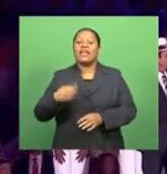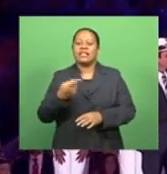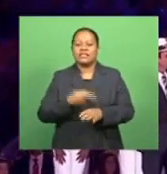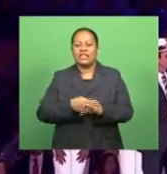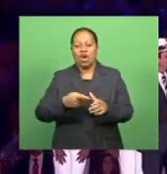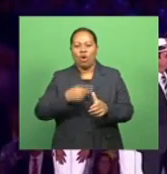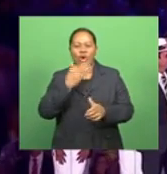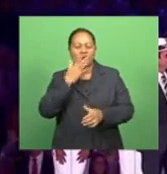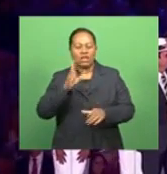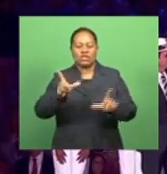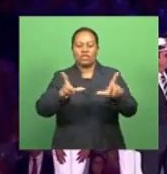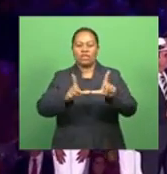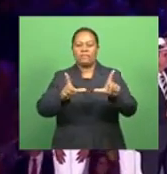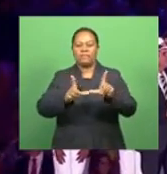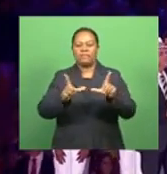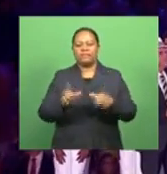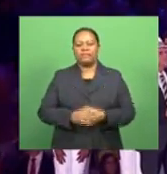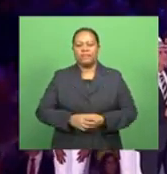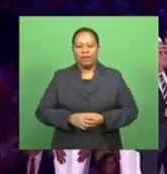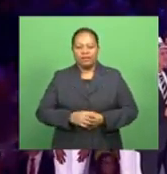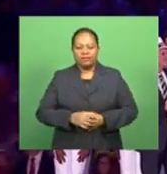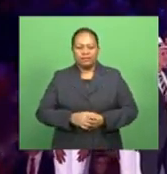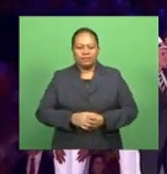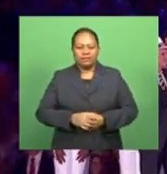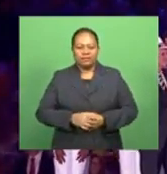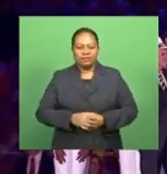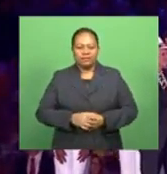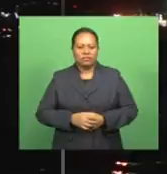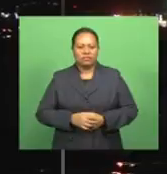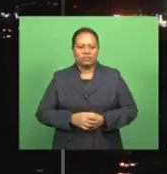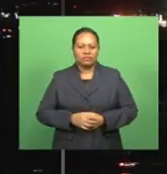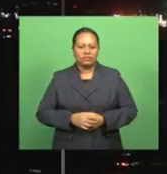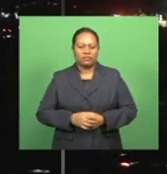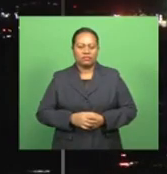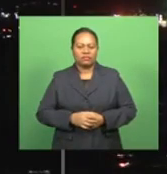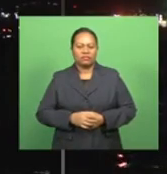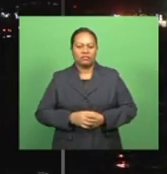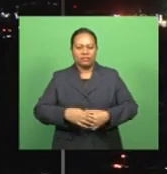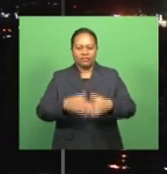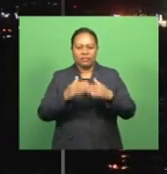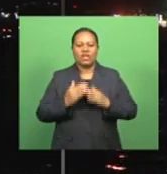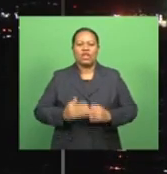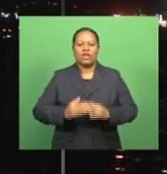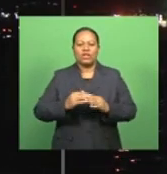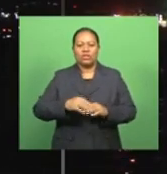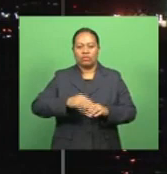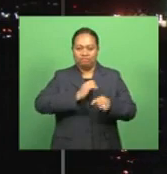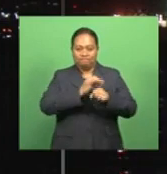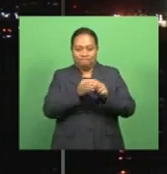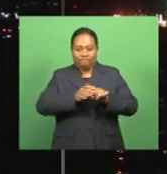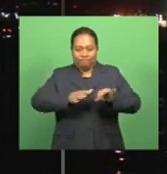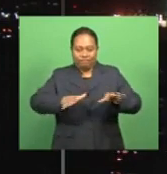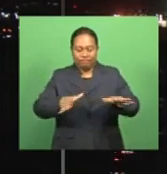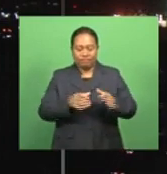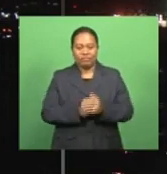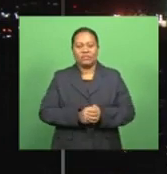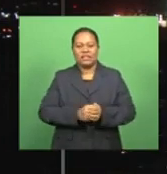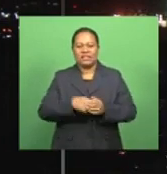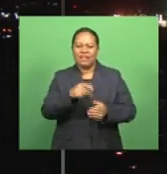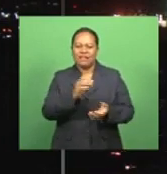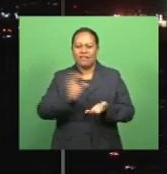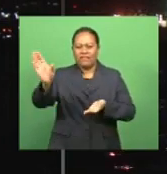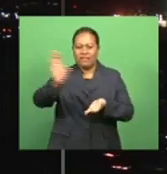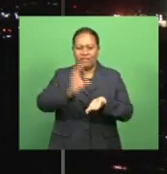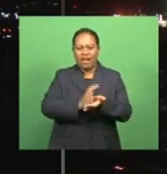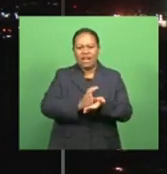in Tokyo, Japan. Tali Materkula, FBC Sports. The OFC COVID-19 Solidarity Fund will be